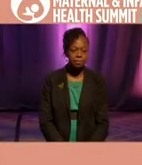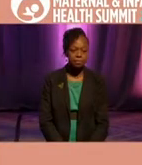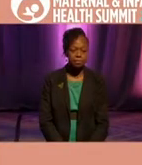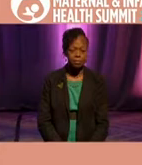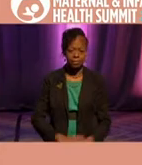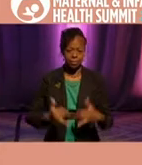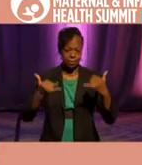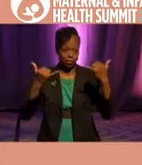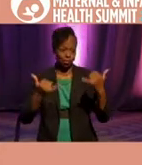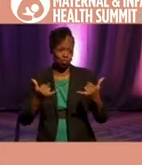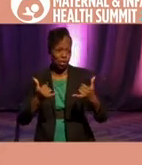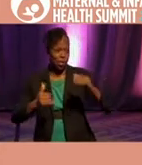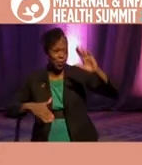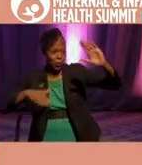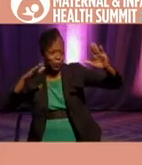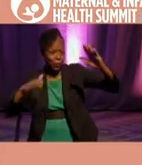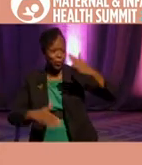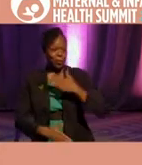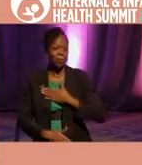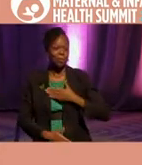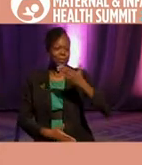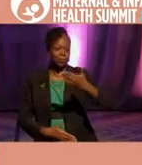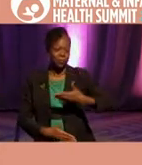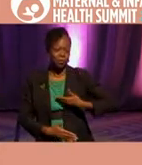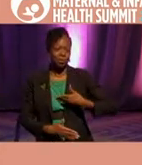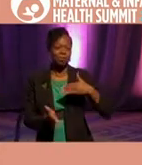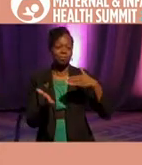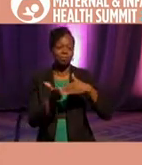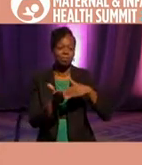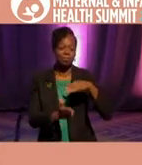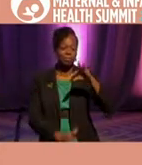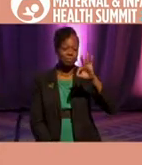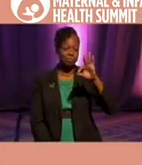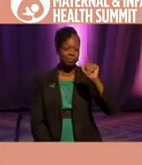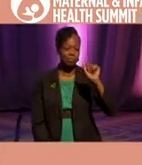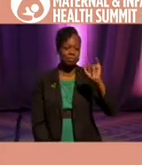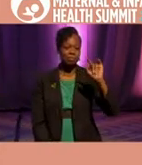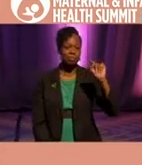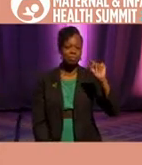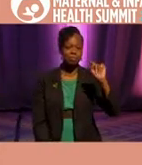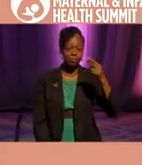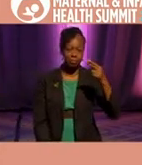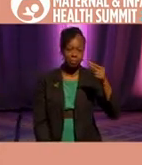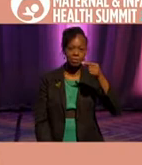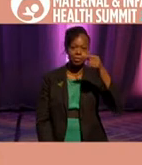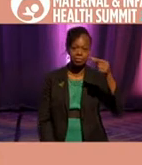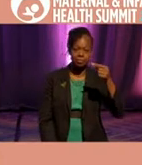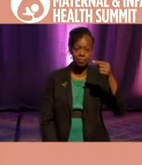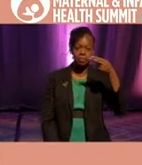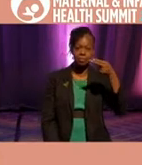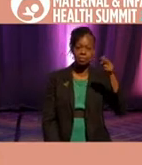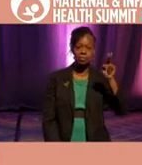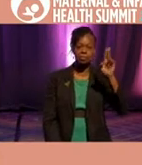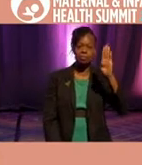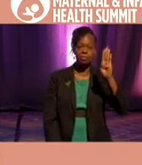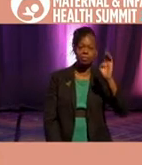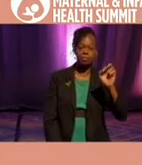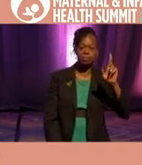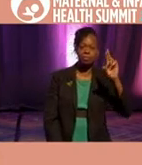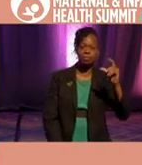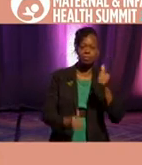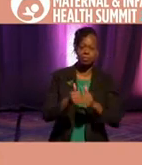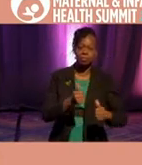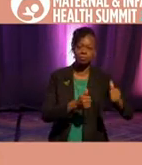At this time, ladies and gentlemen, please welcome Dr. Faith Gibson Hubbard, Director of the Mayor's Office of Community Affairs and